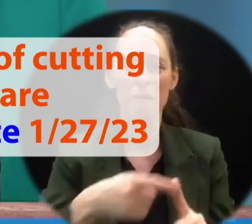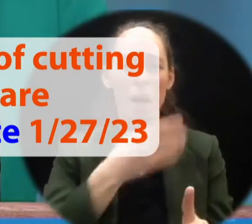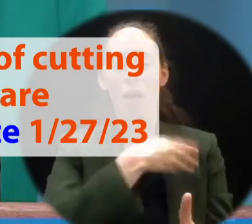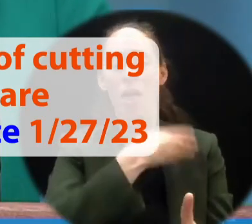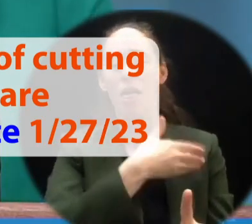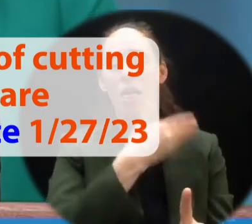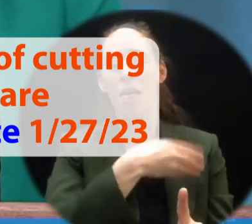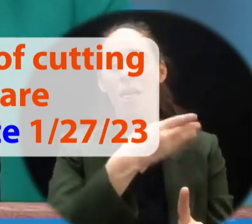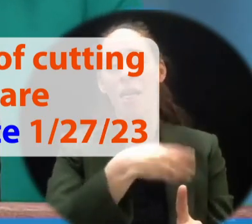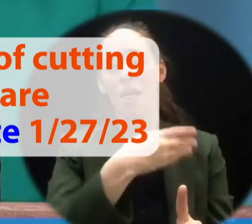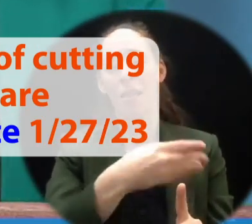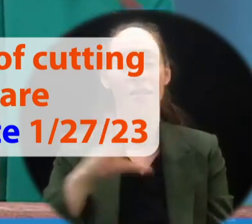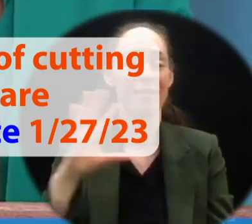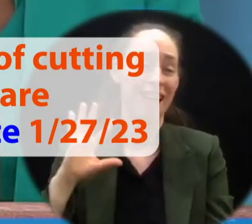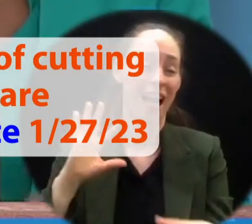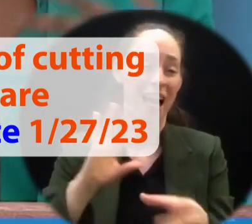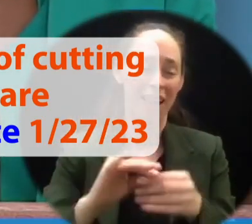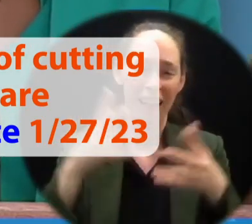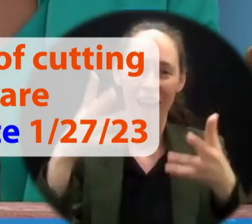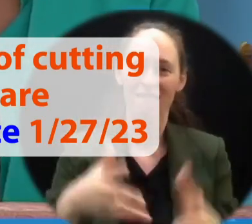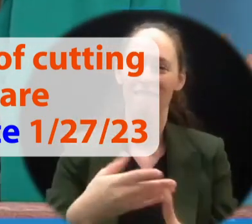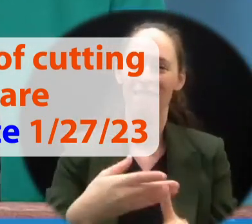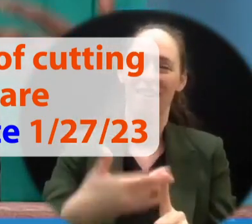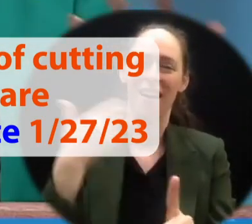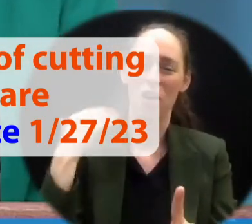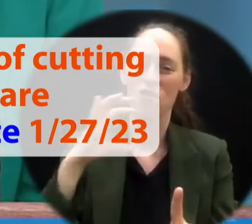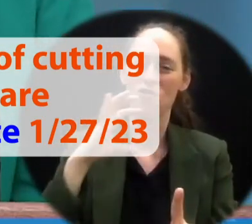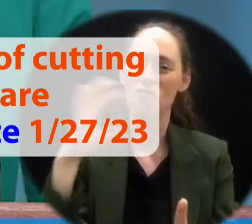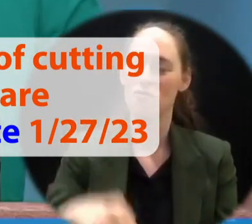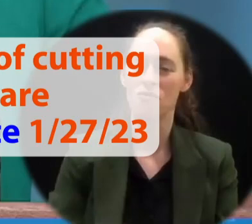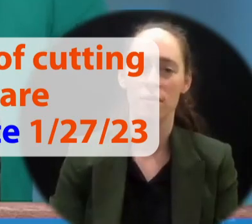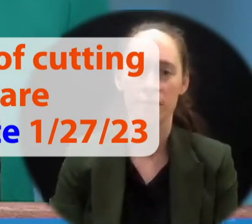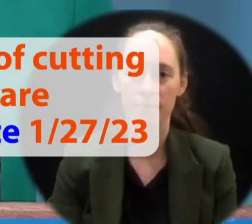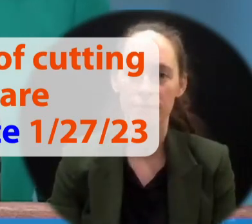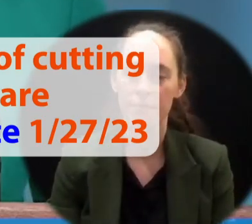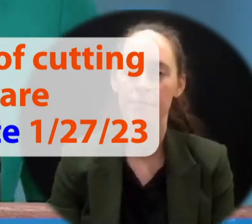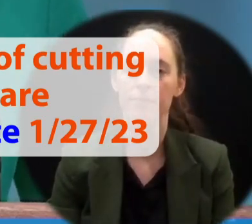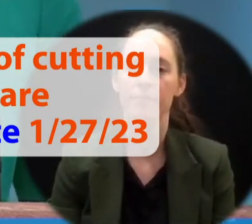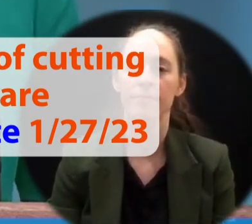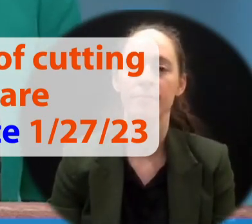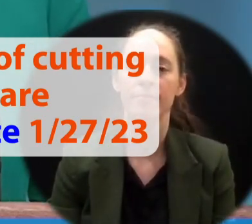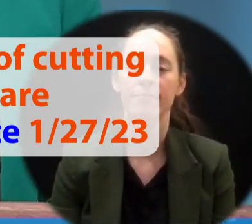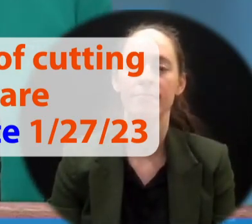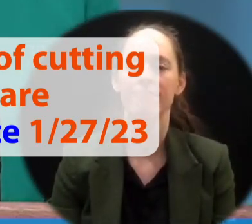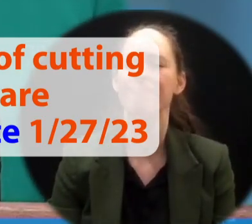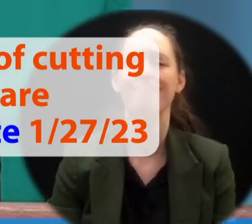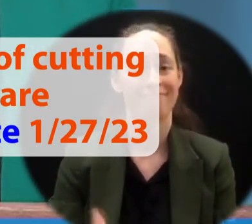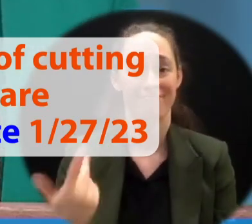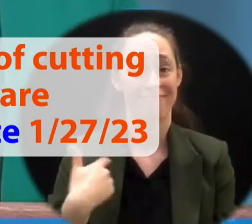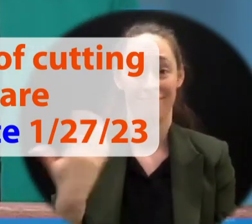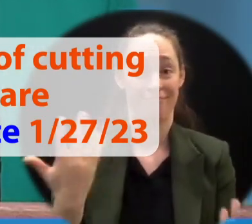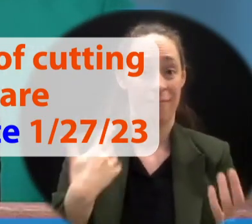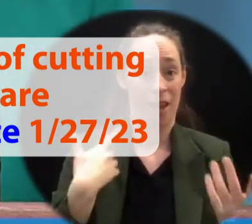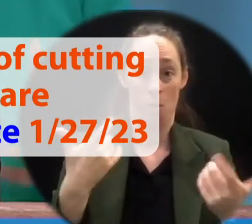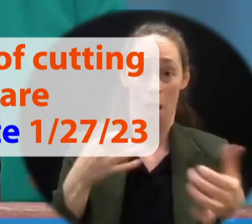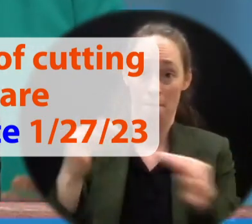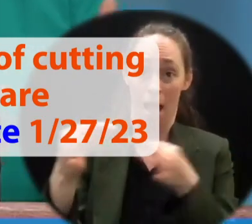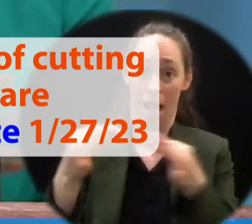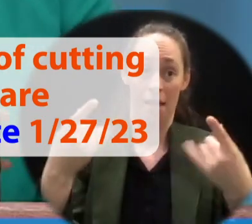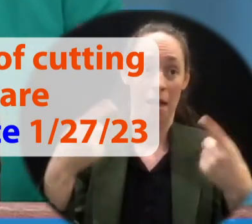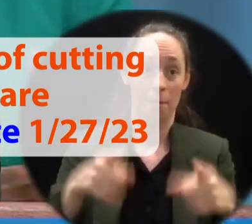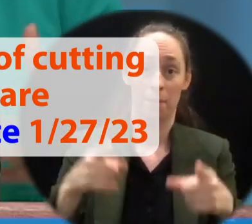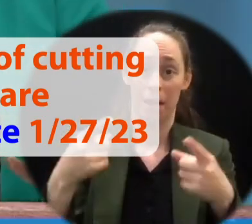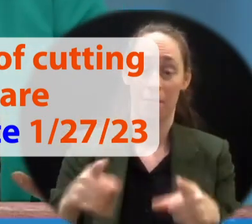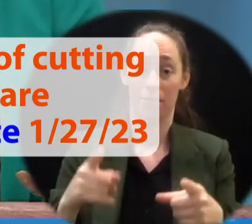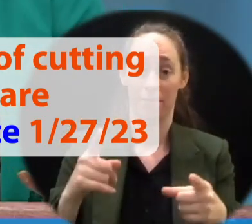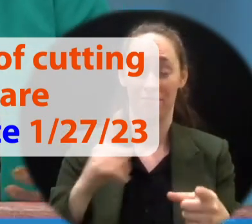continue to say this should be done when it comes to the debt limit, the debt ceiling, it should be done without condition. That doesn't change anything. I'm just laying out how